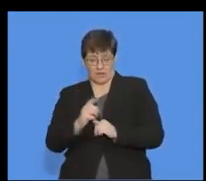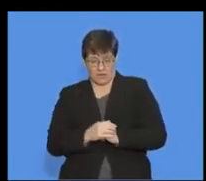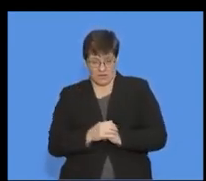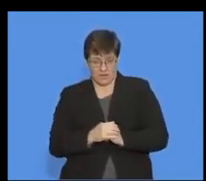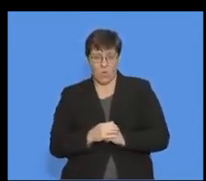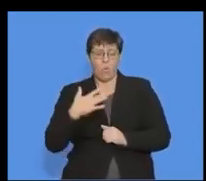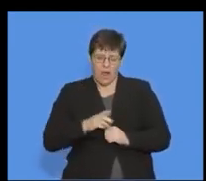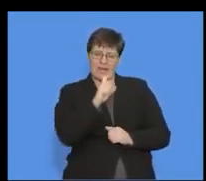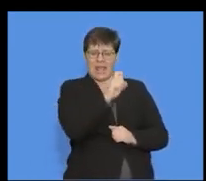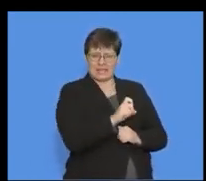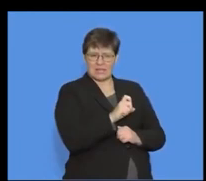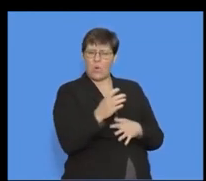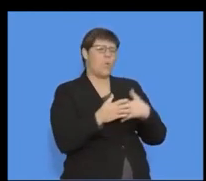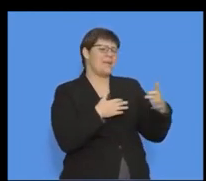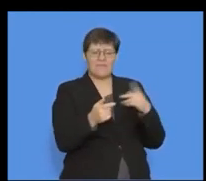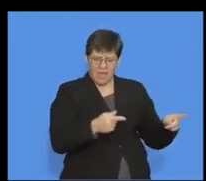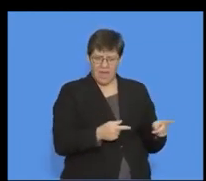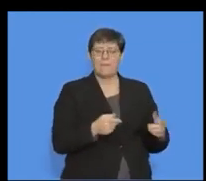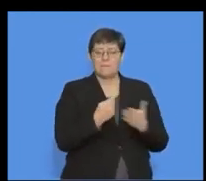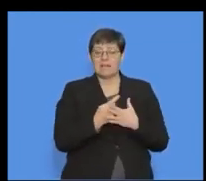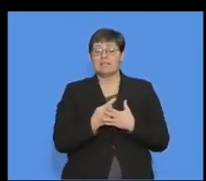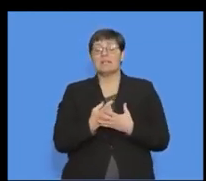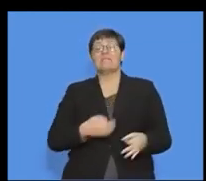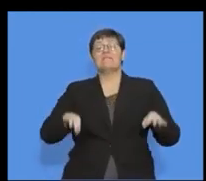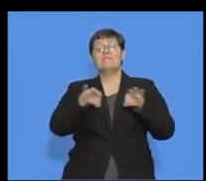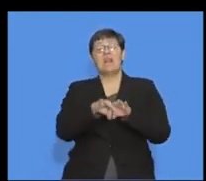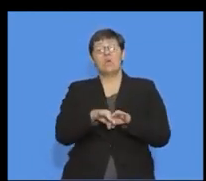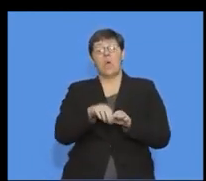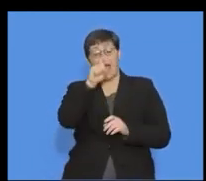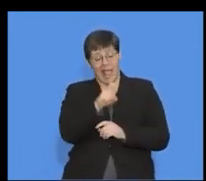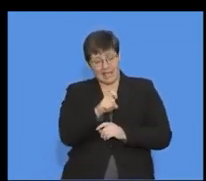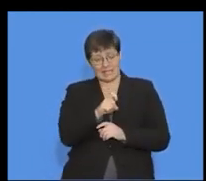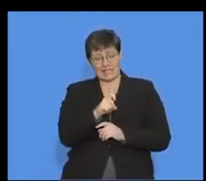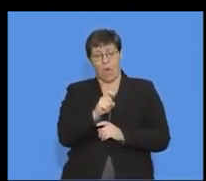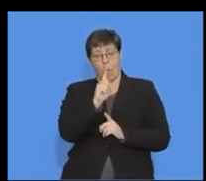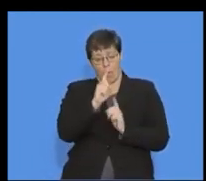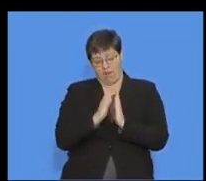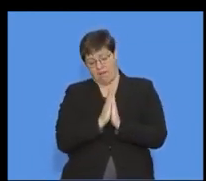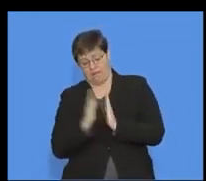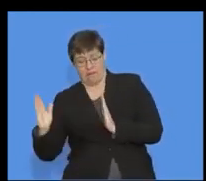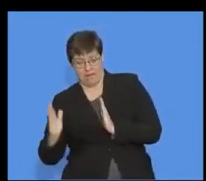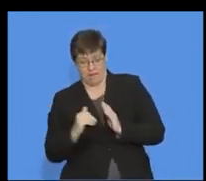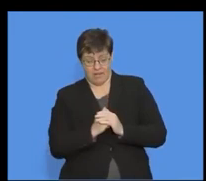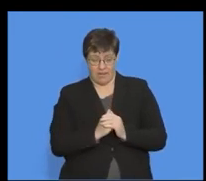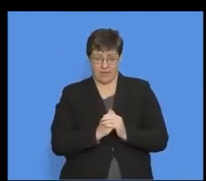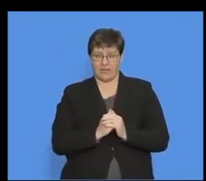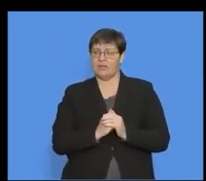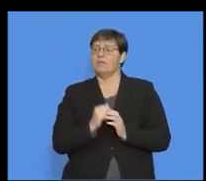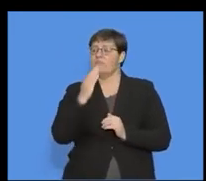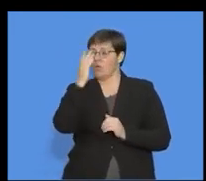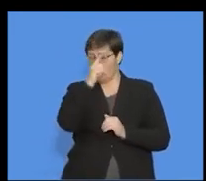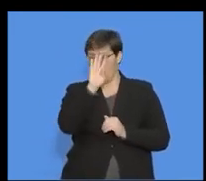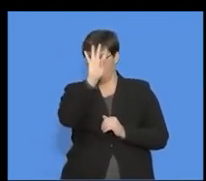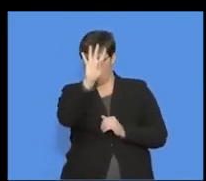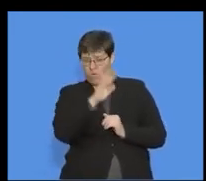you to find x. Whatever you get it as, it must be a value that is greater than 1. So what do I know? I know that this